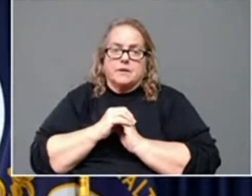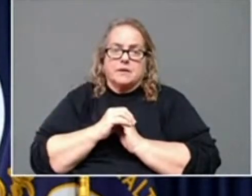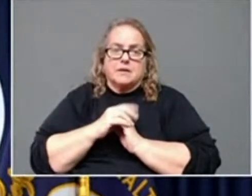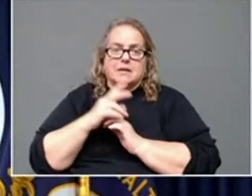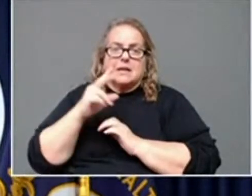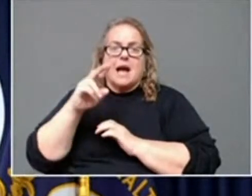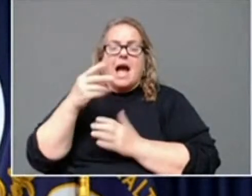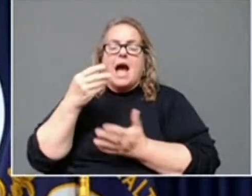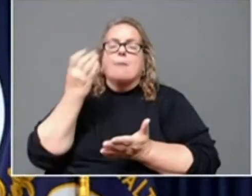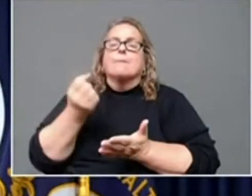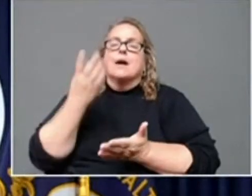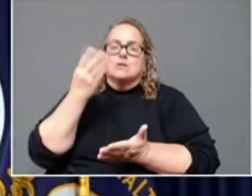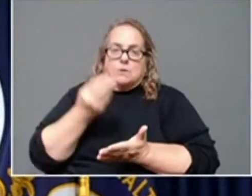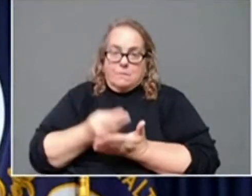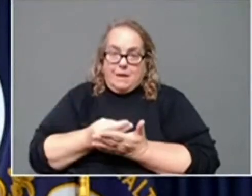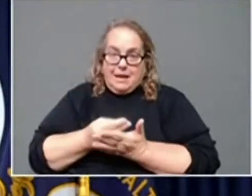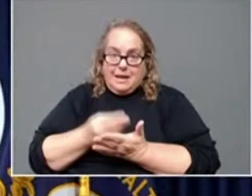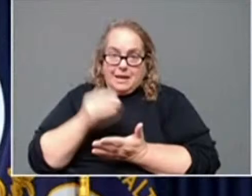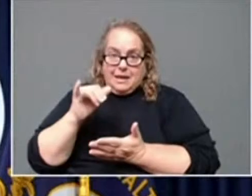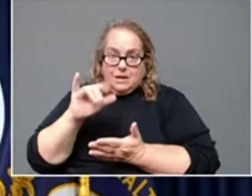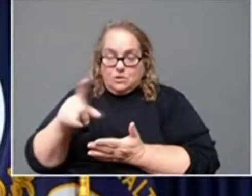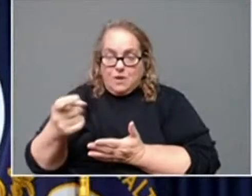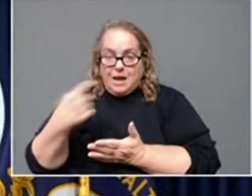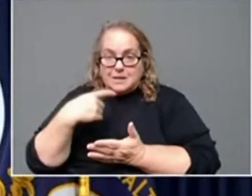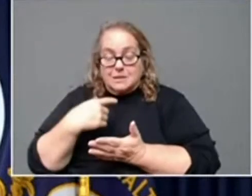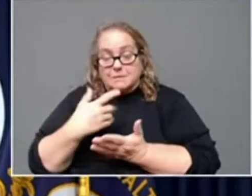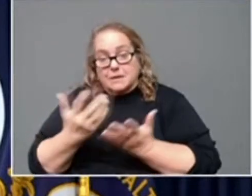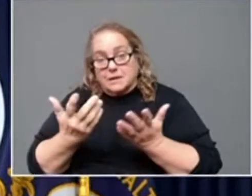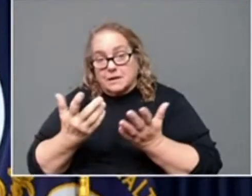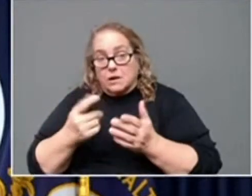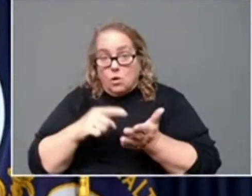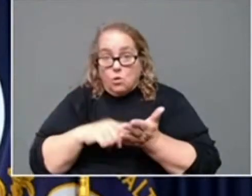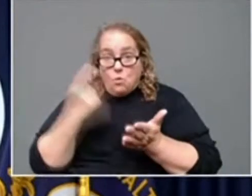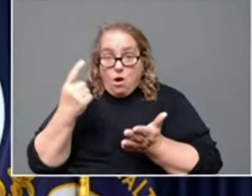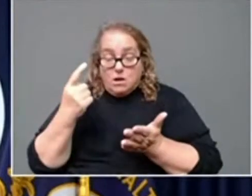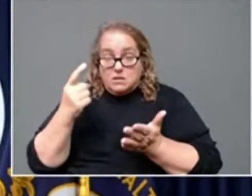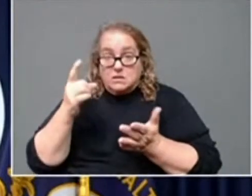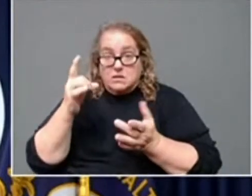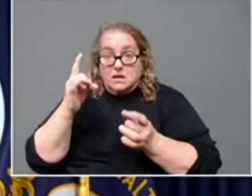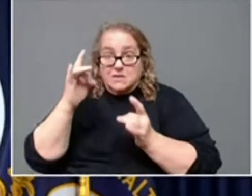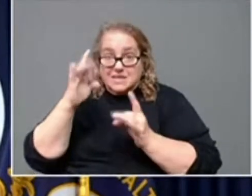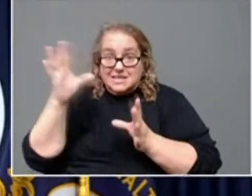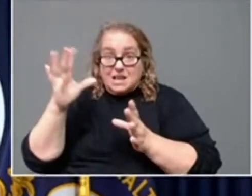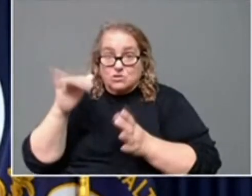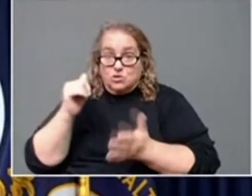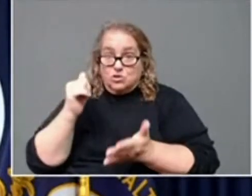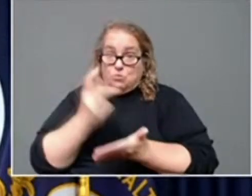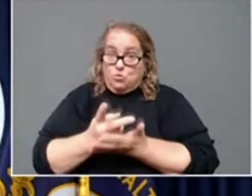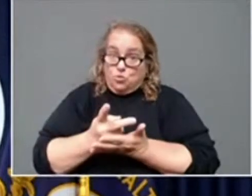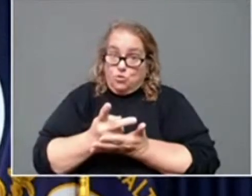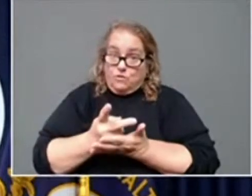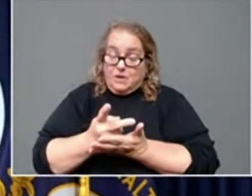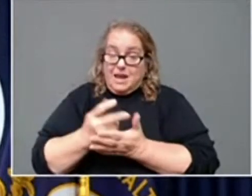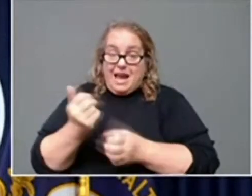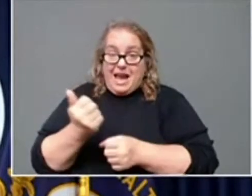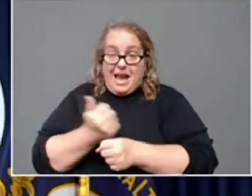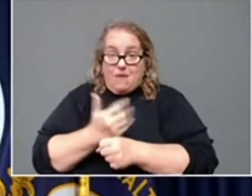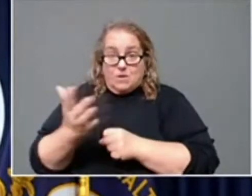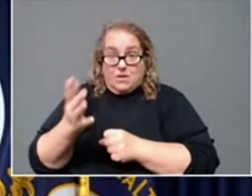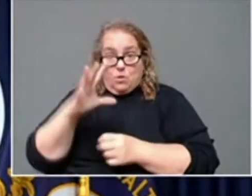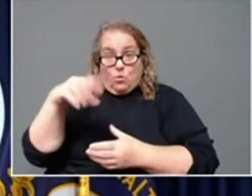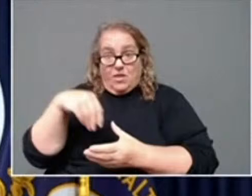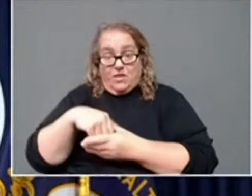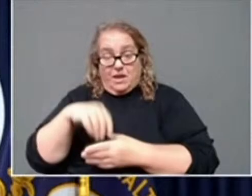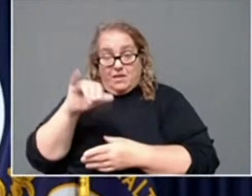figure. Once the disaster is approved, everything that falls in it, FEMA covers at